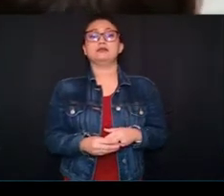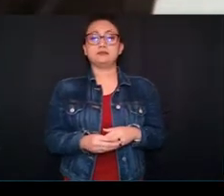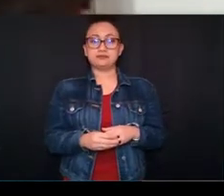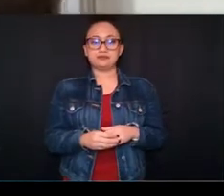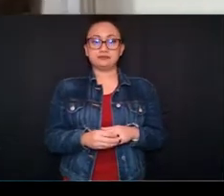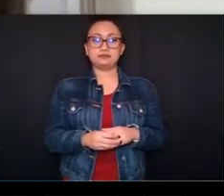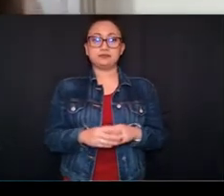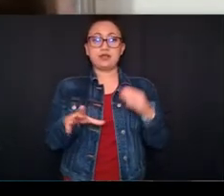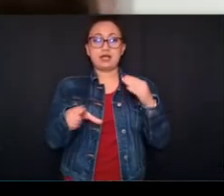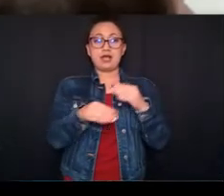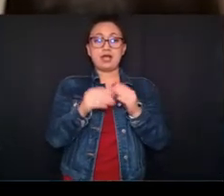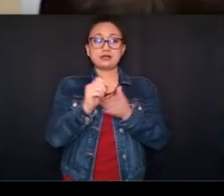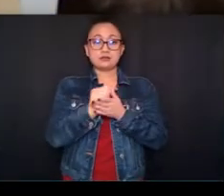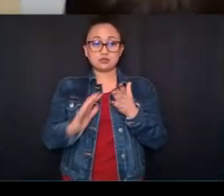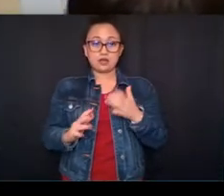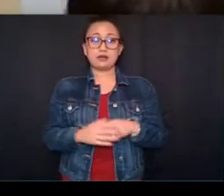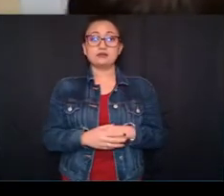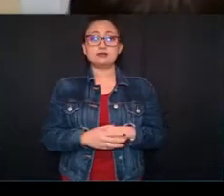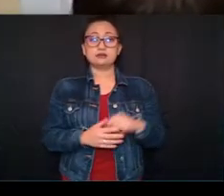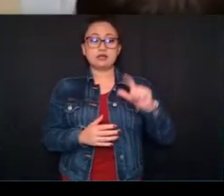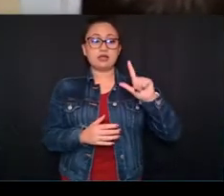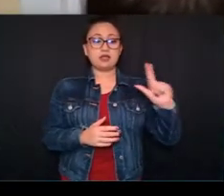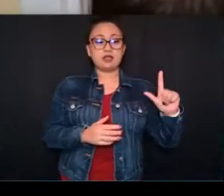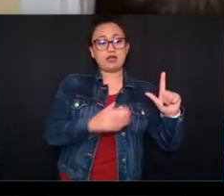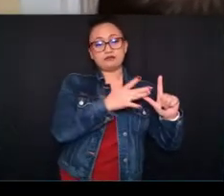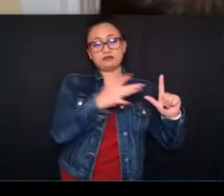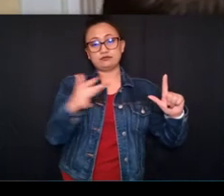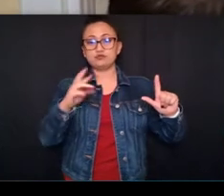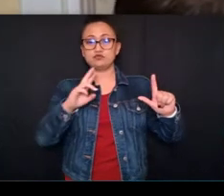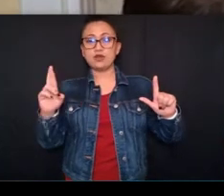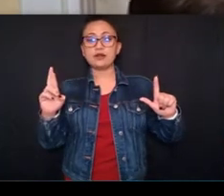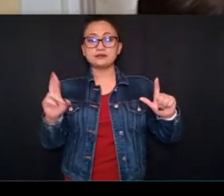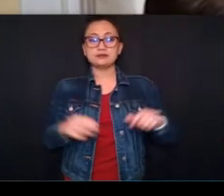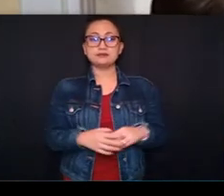You want to add and subtract left to right.